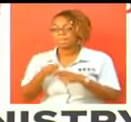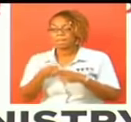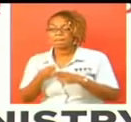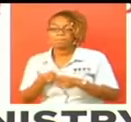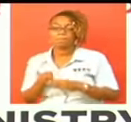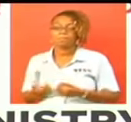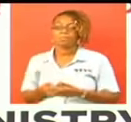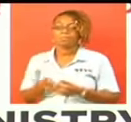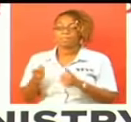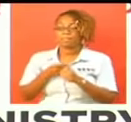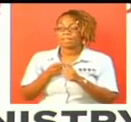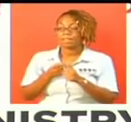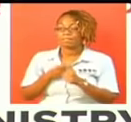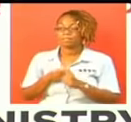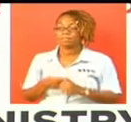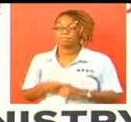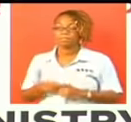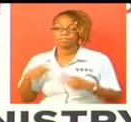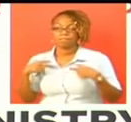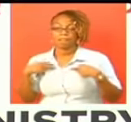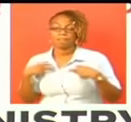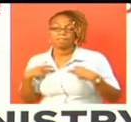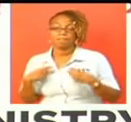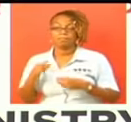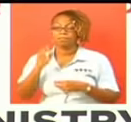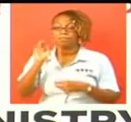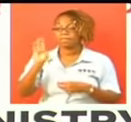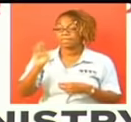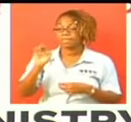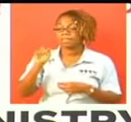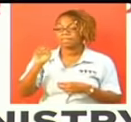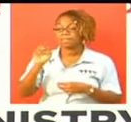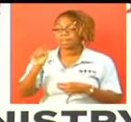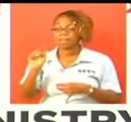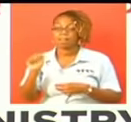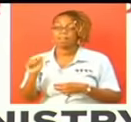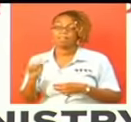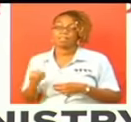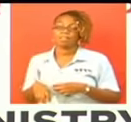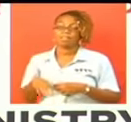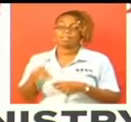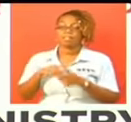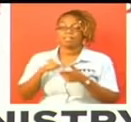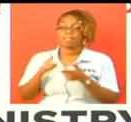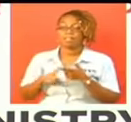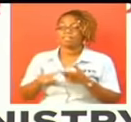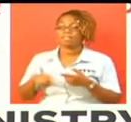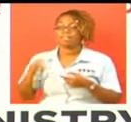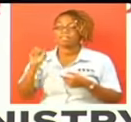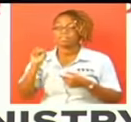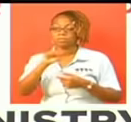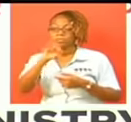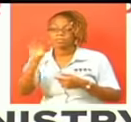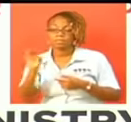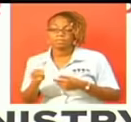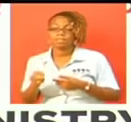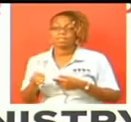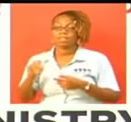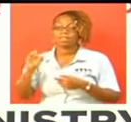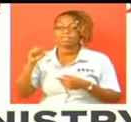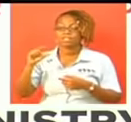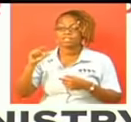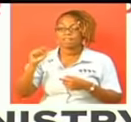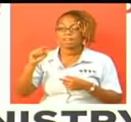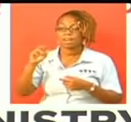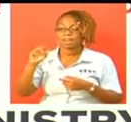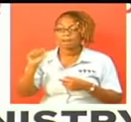Beta being South Africa. Gamma being what showed up in Brazil, which we call the P1 variant here as well. And then the